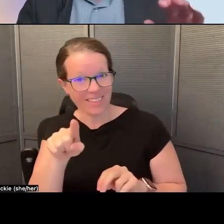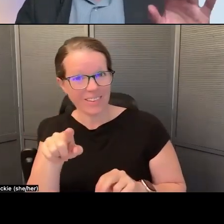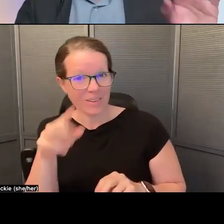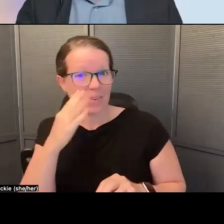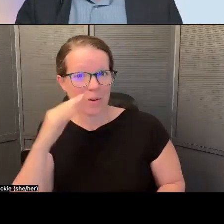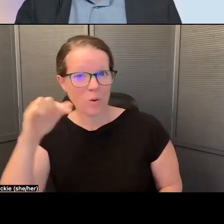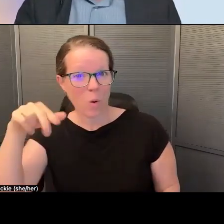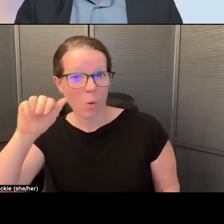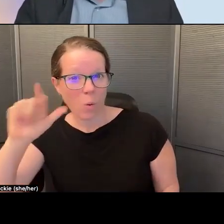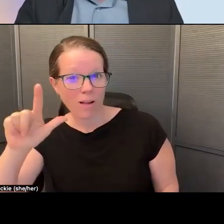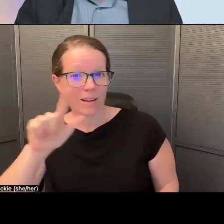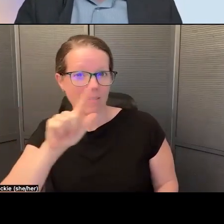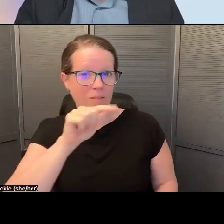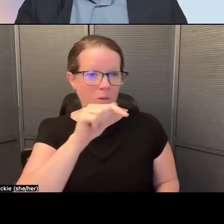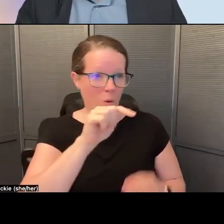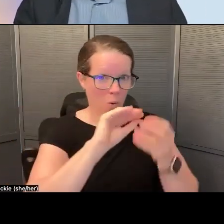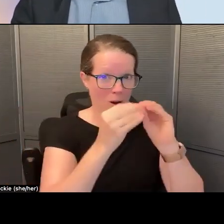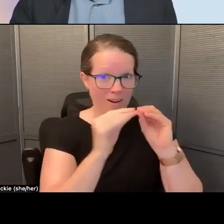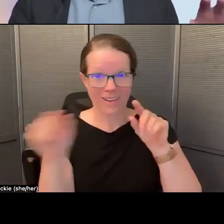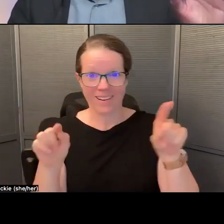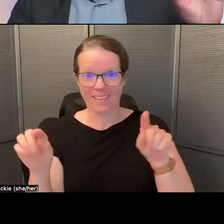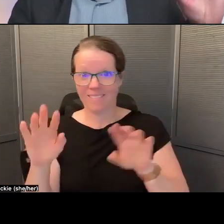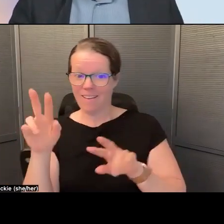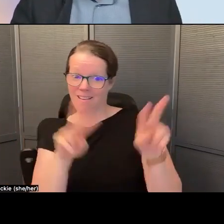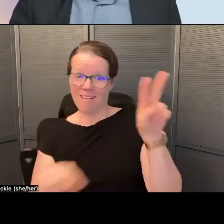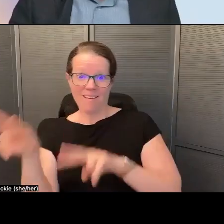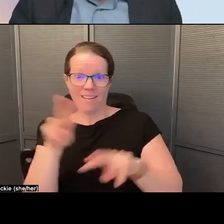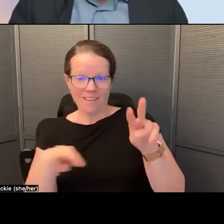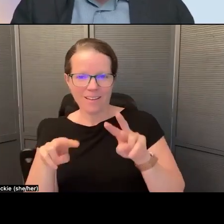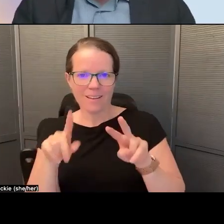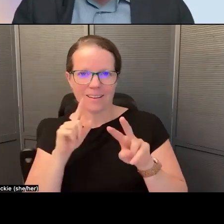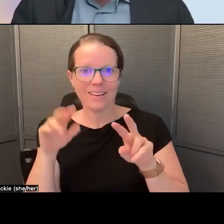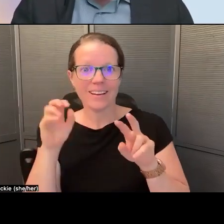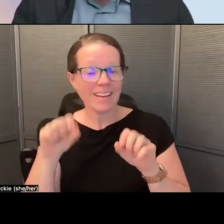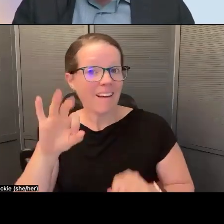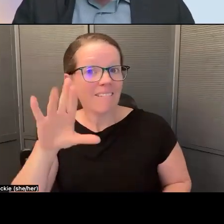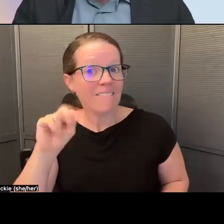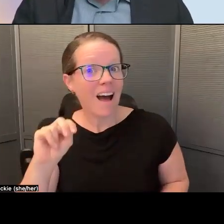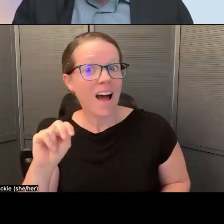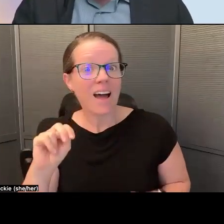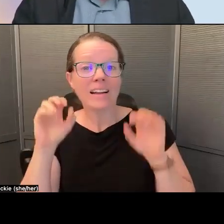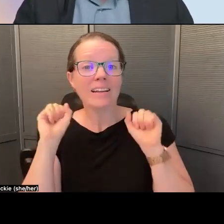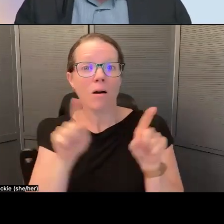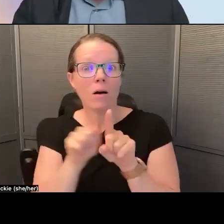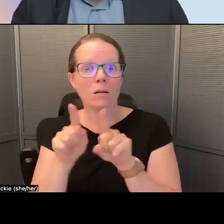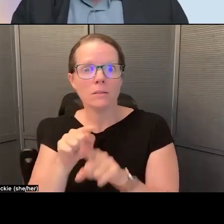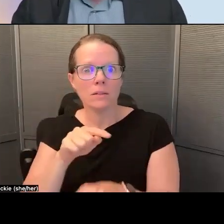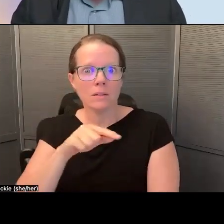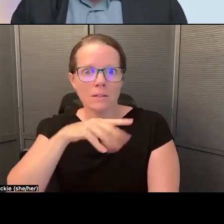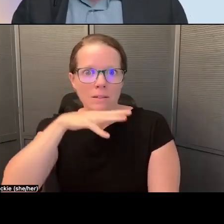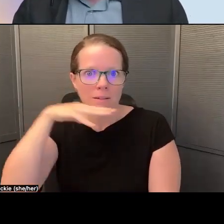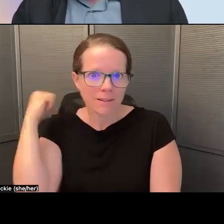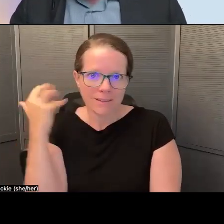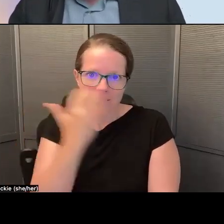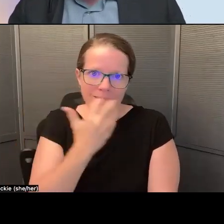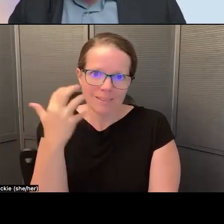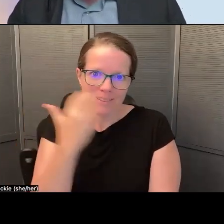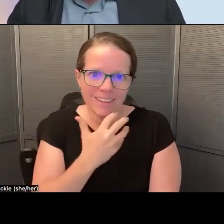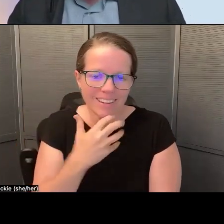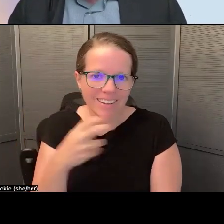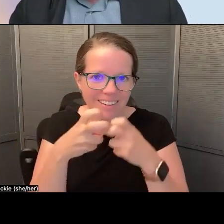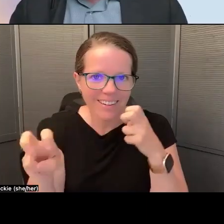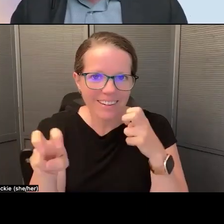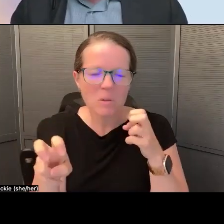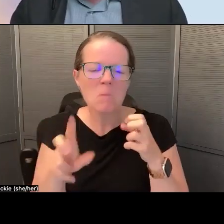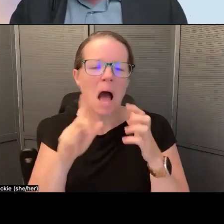evaluation here will know that that can be a very fun task or a very grim task, depending on how things go. In this case, it was a